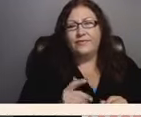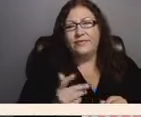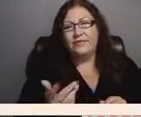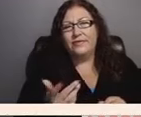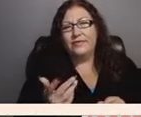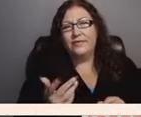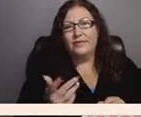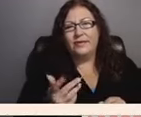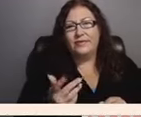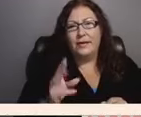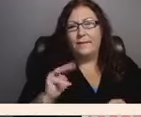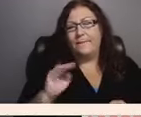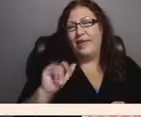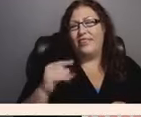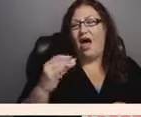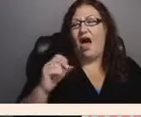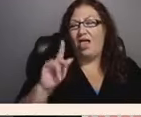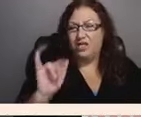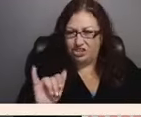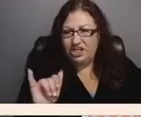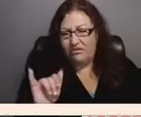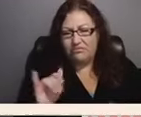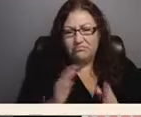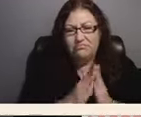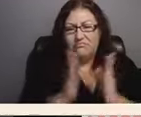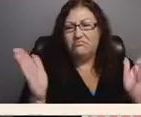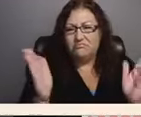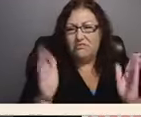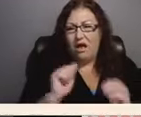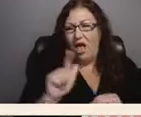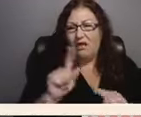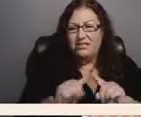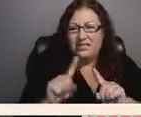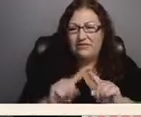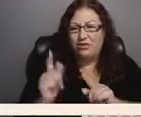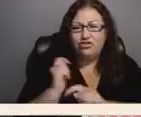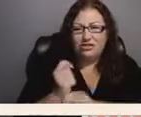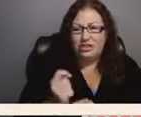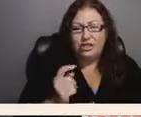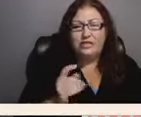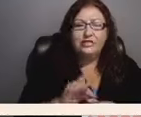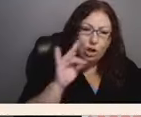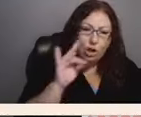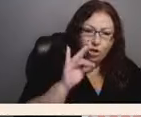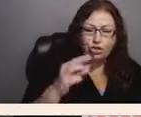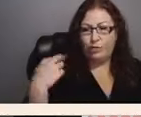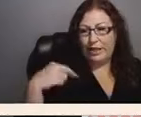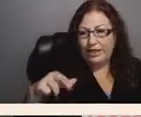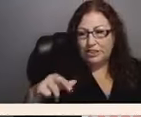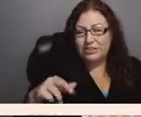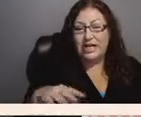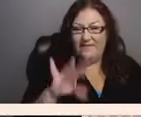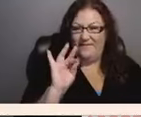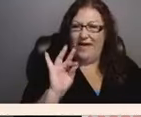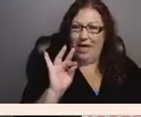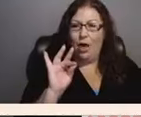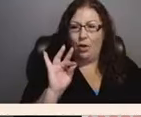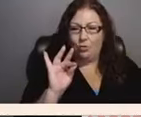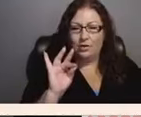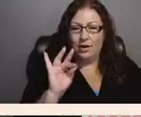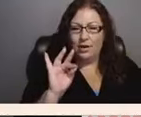mythologies across all traditions, spiritual, religious traditions. He found a blueprint. Wow.